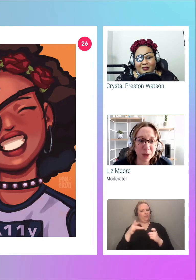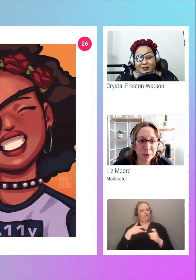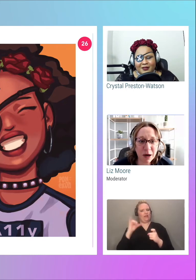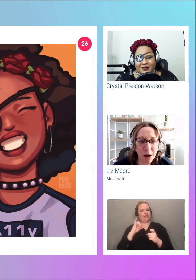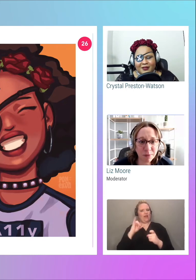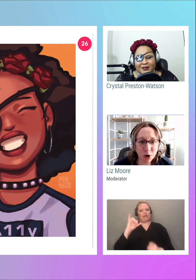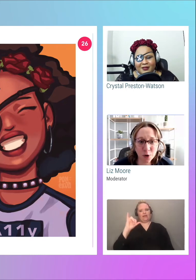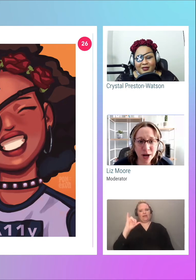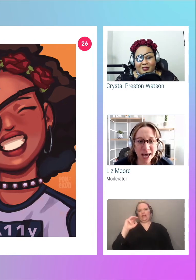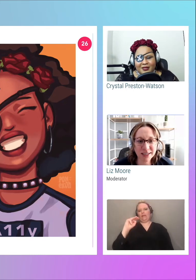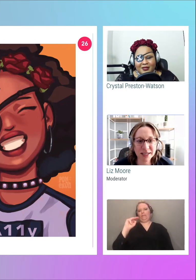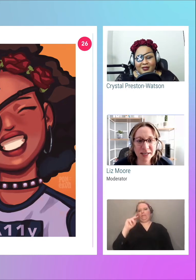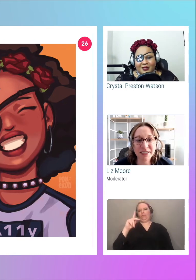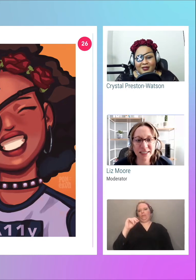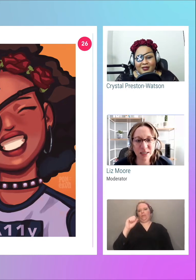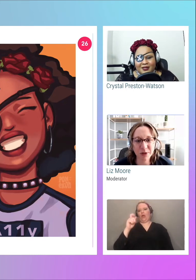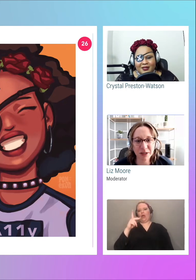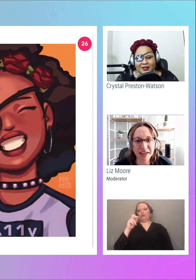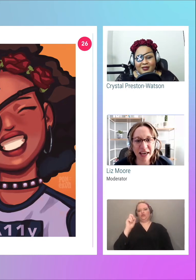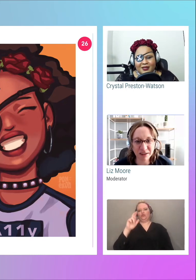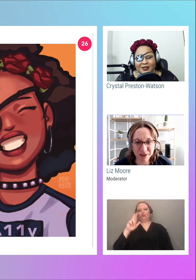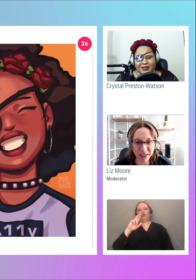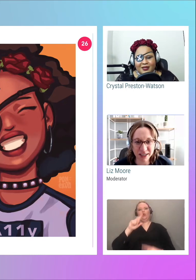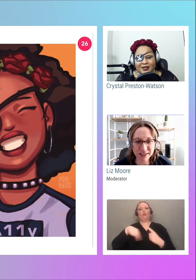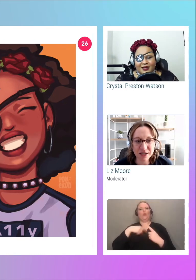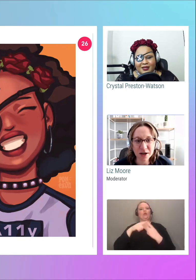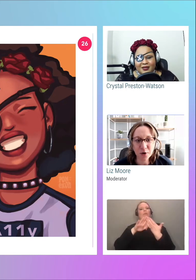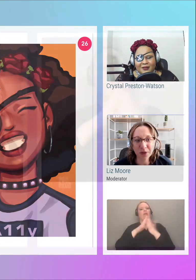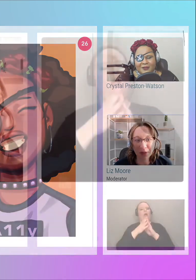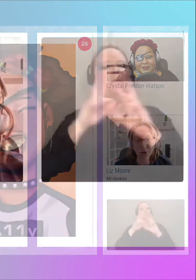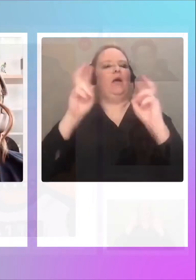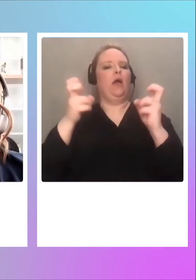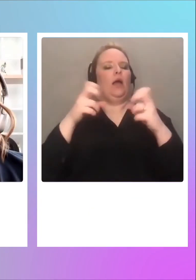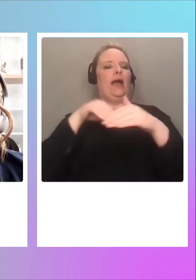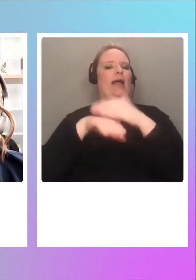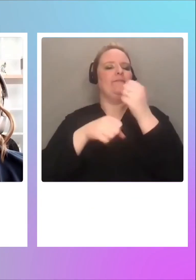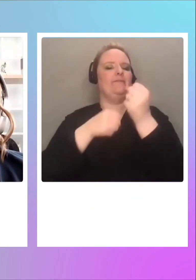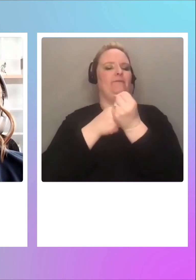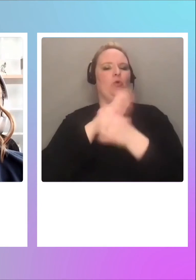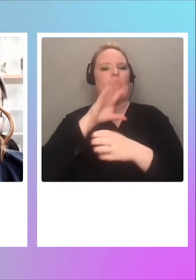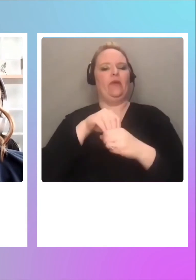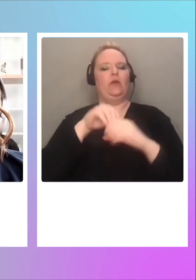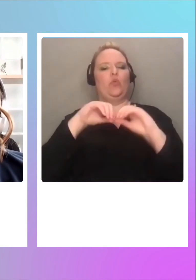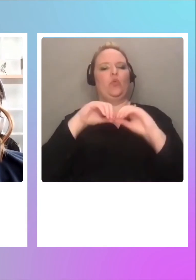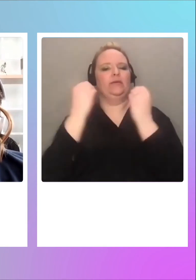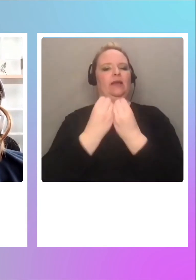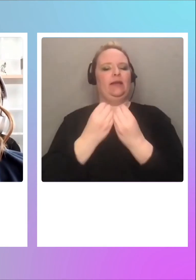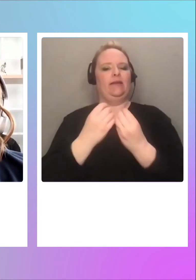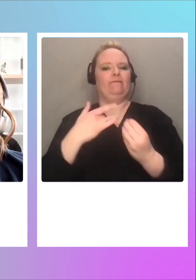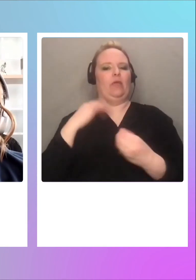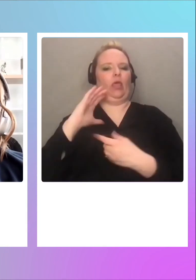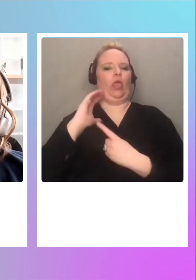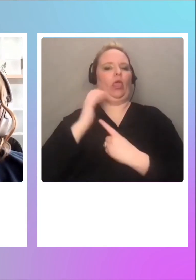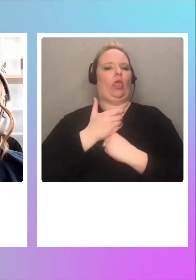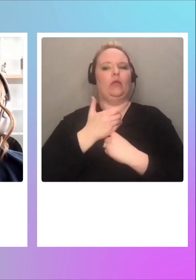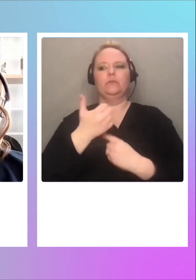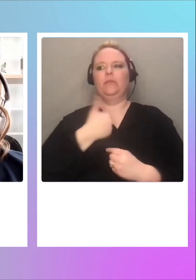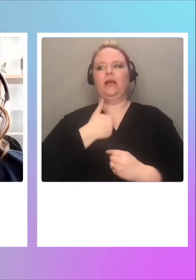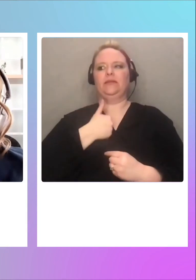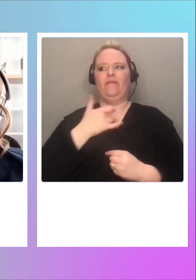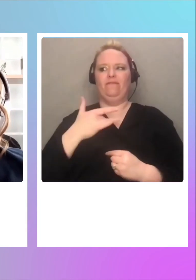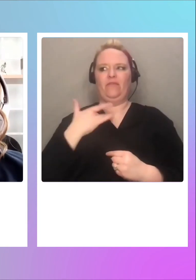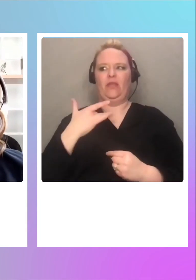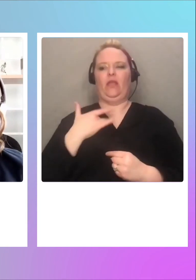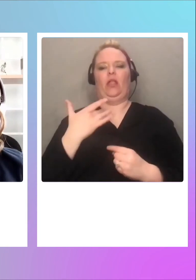you become known as an accessibility advocate within your organization? I struggle feeling confident